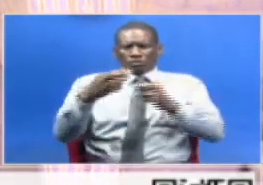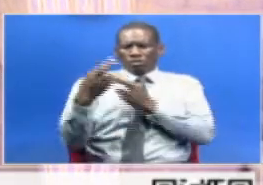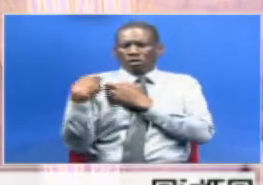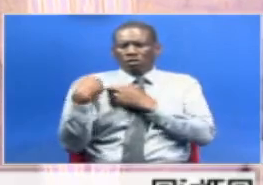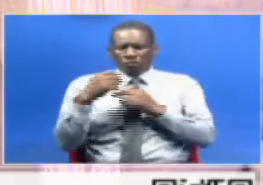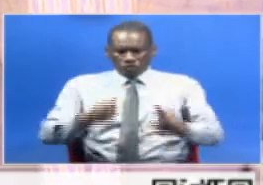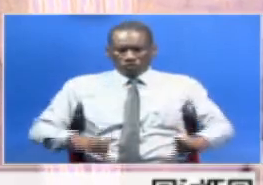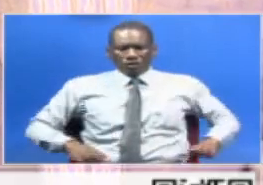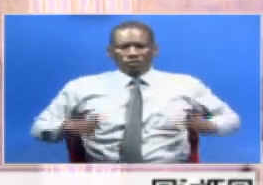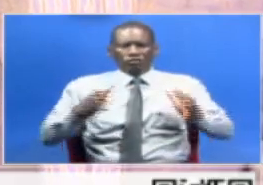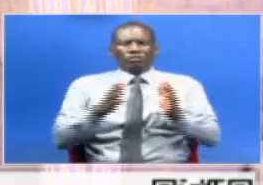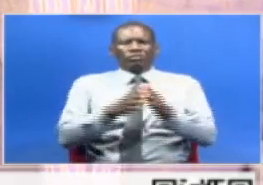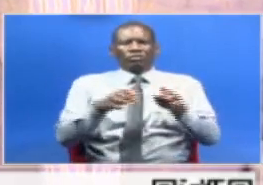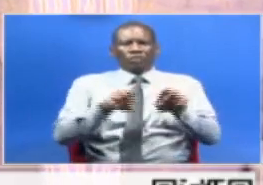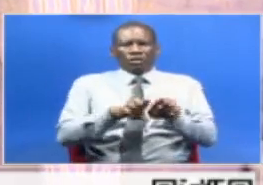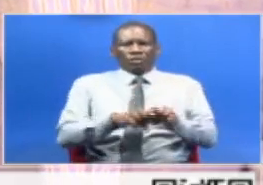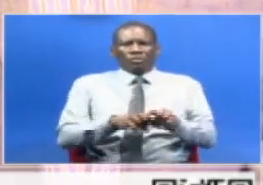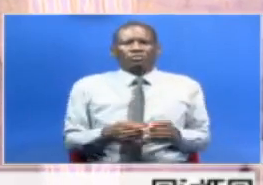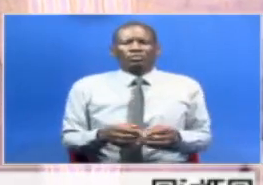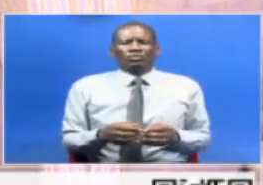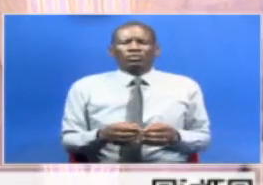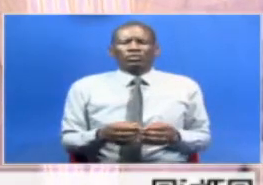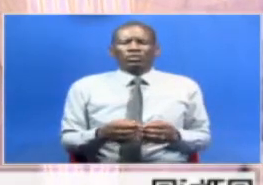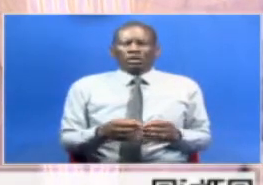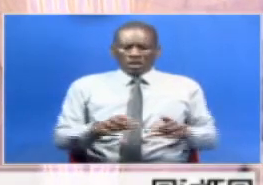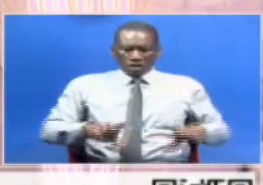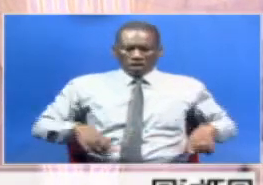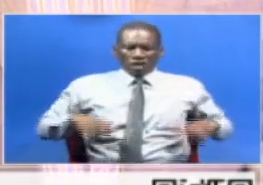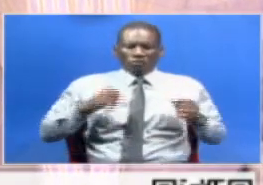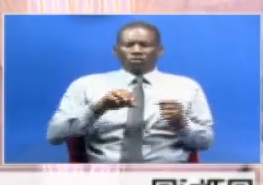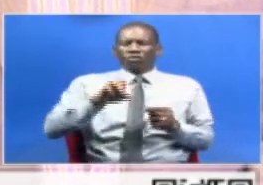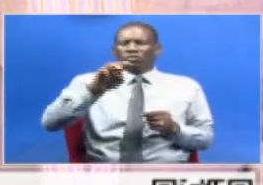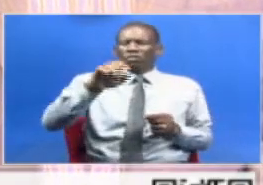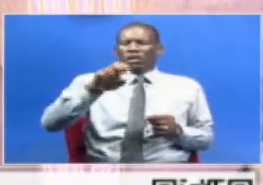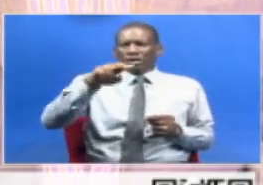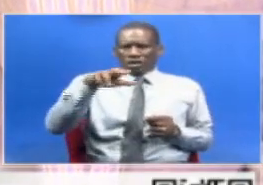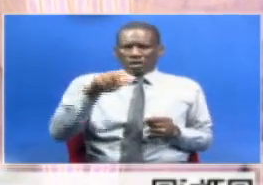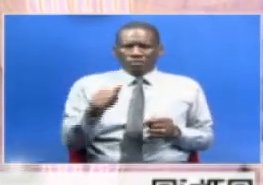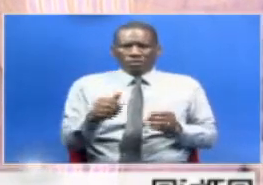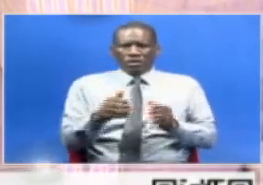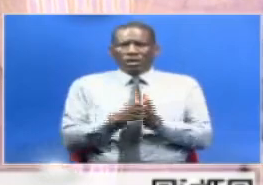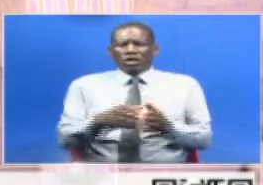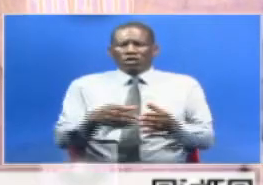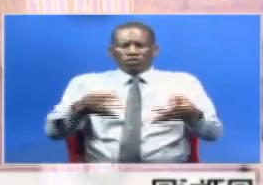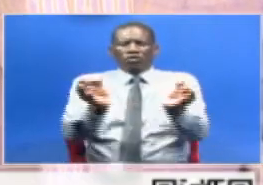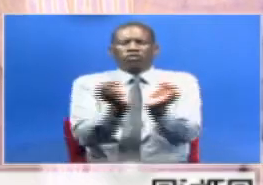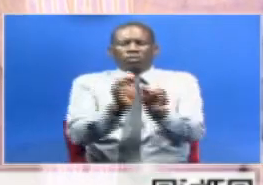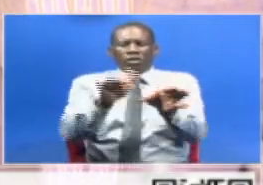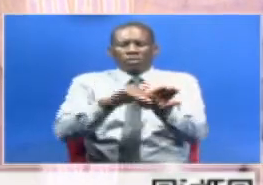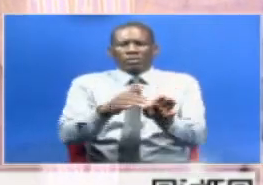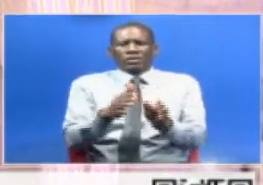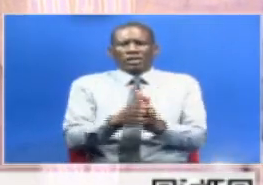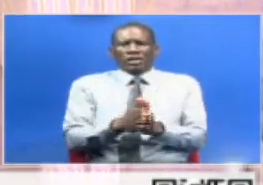life and well-being of Mr. Maina Njenga and of his family members